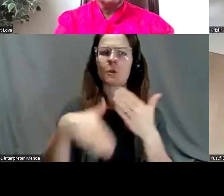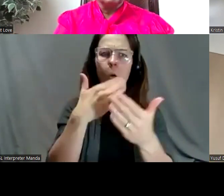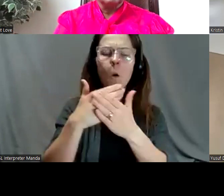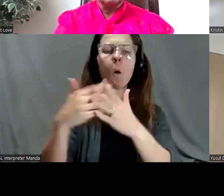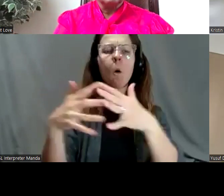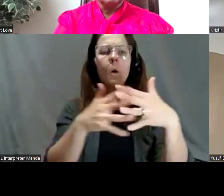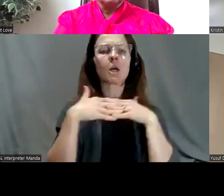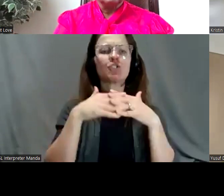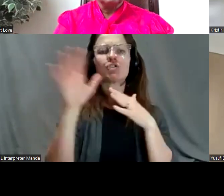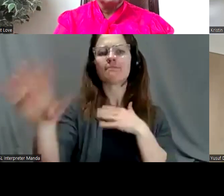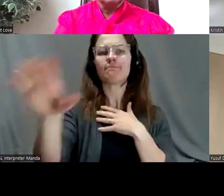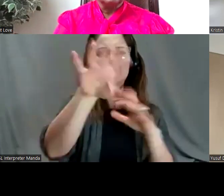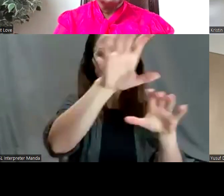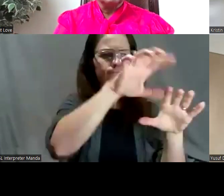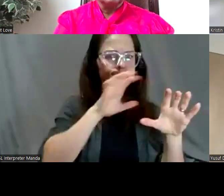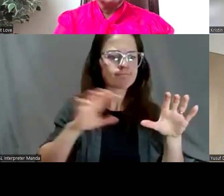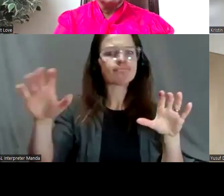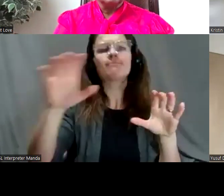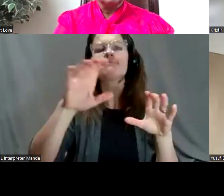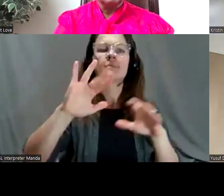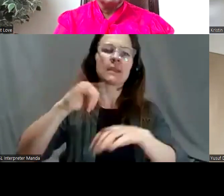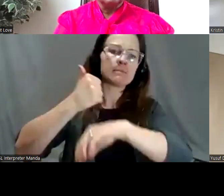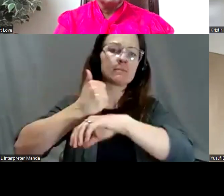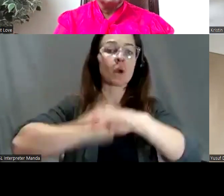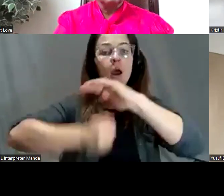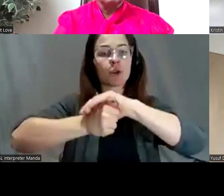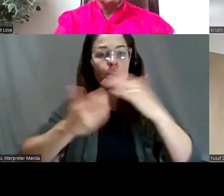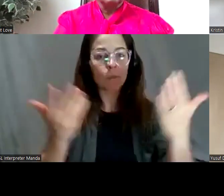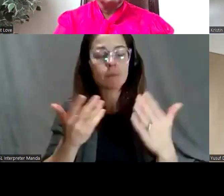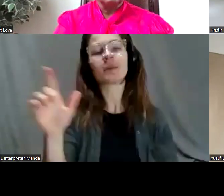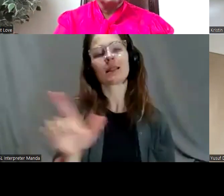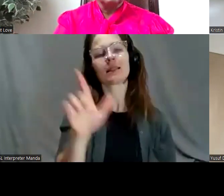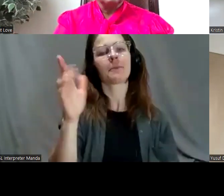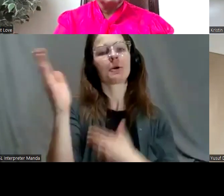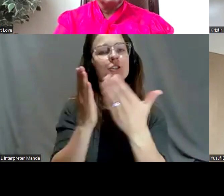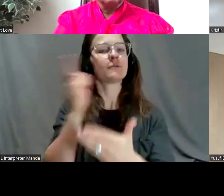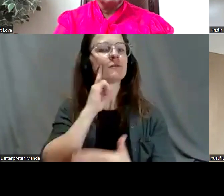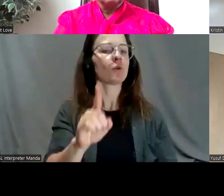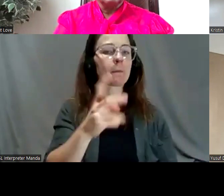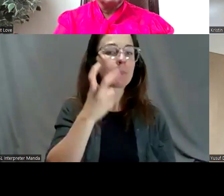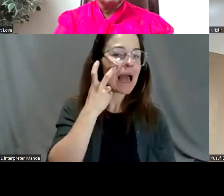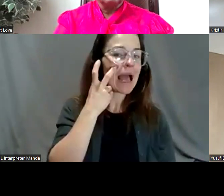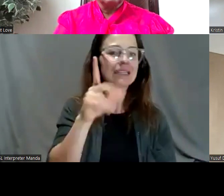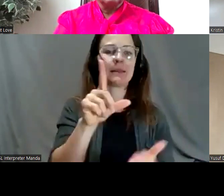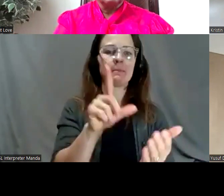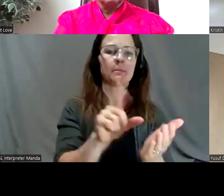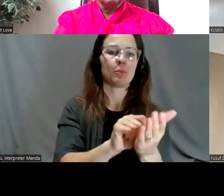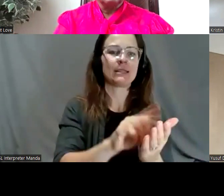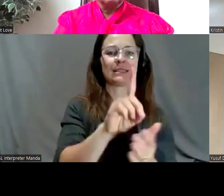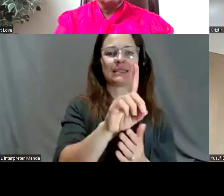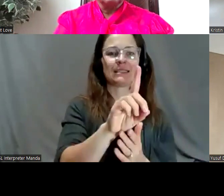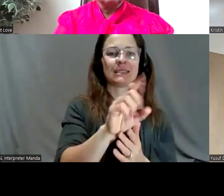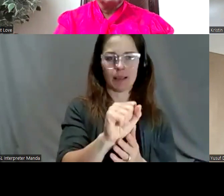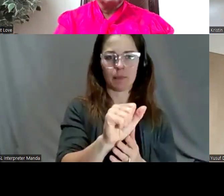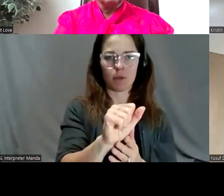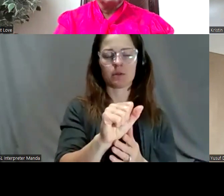under the auspices of the National Library Service for the Blind and Print Disabled, NLS. NLS